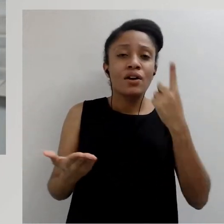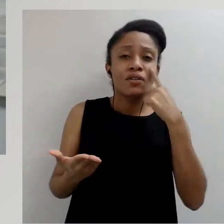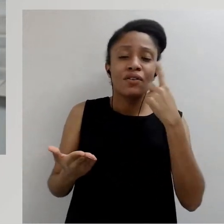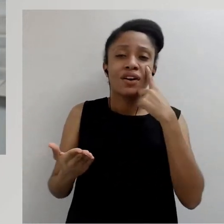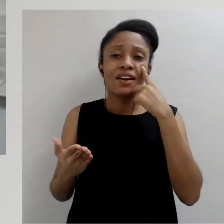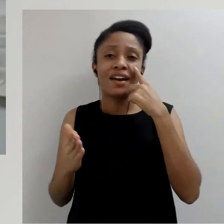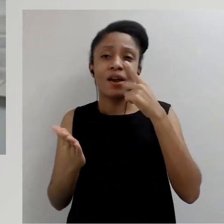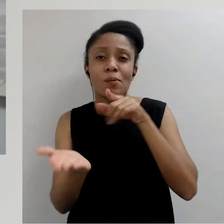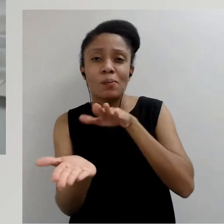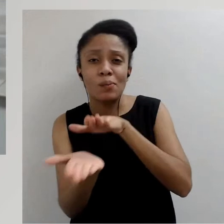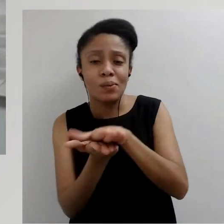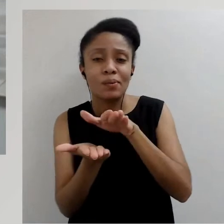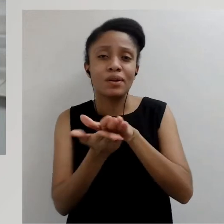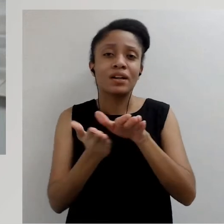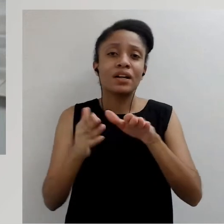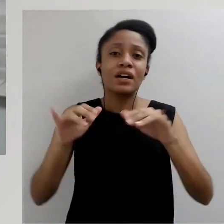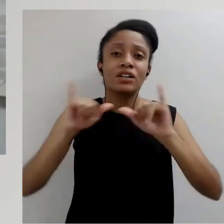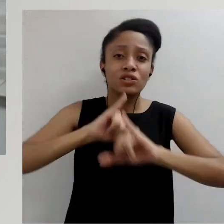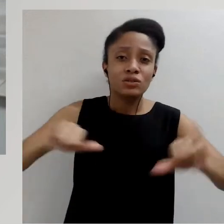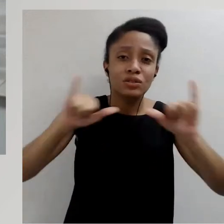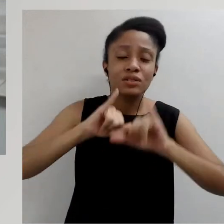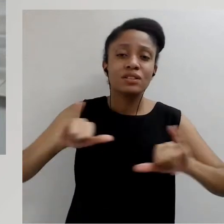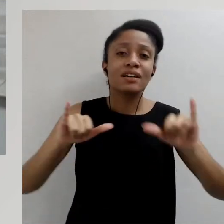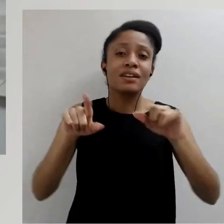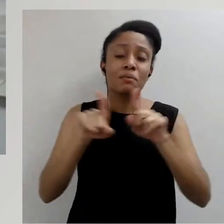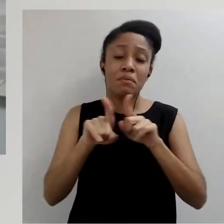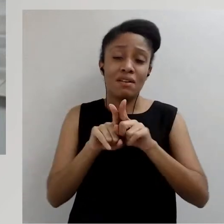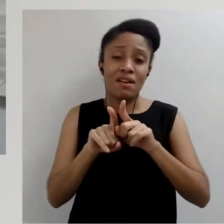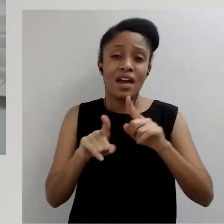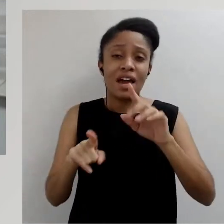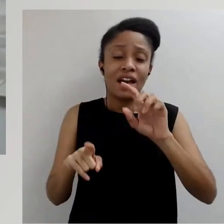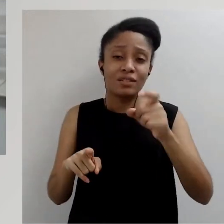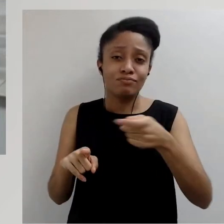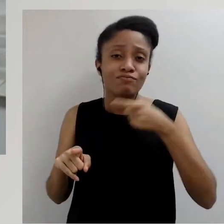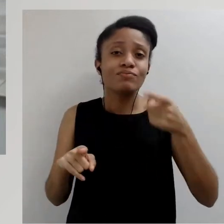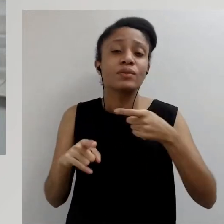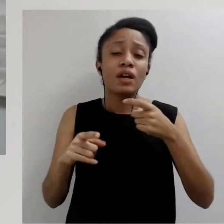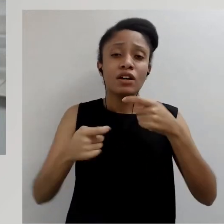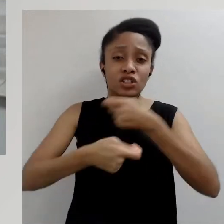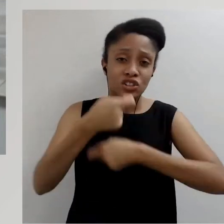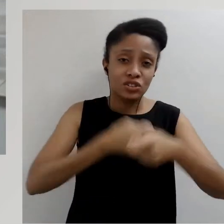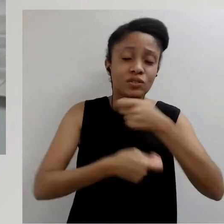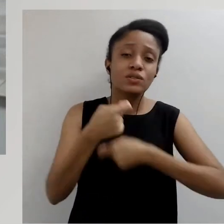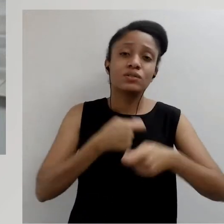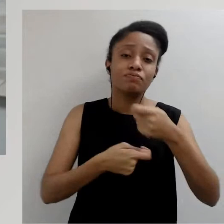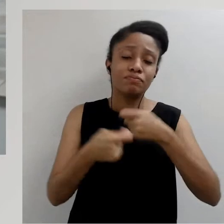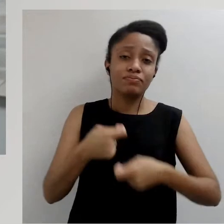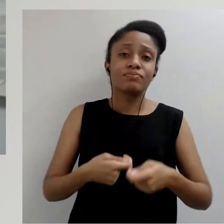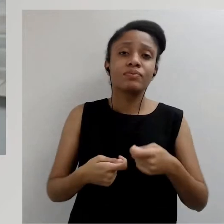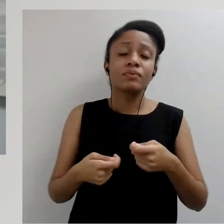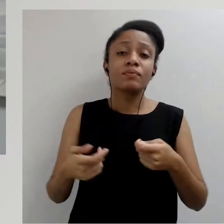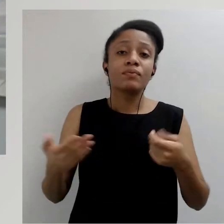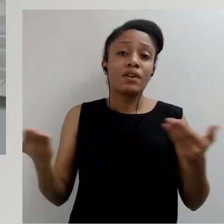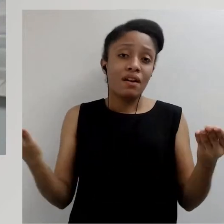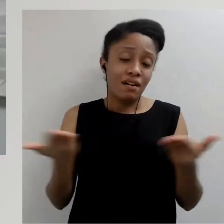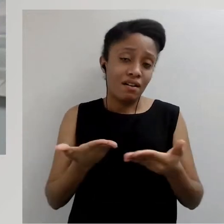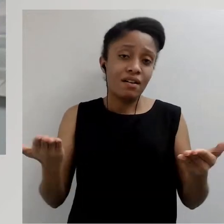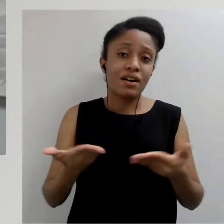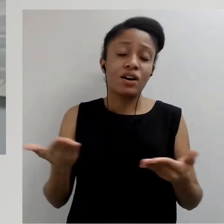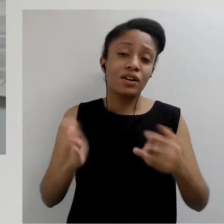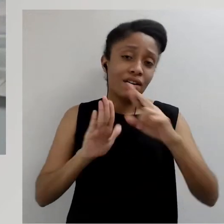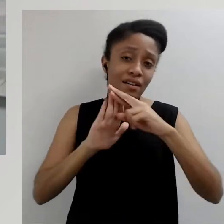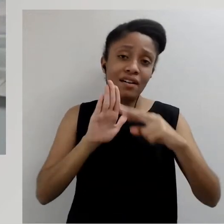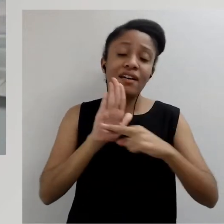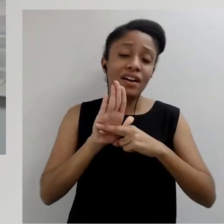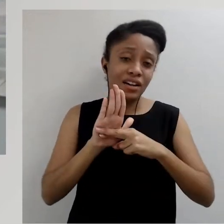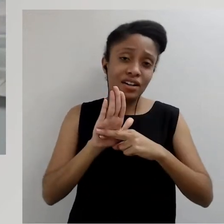with all the taxes and all the prices that we have to pay to have an efficient management. But it's